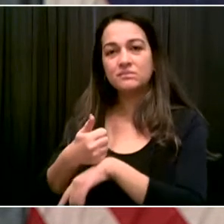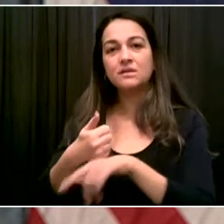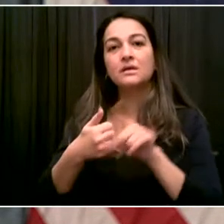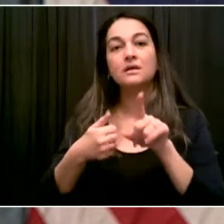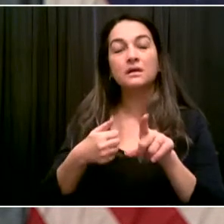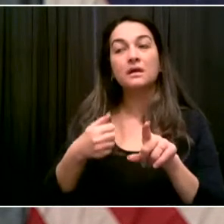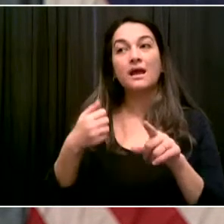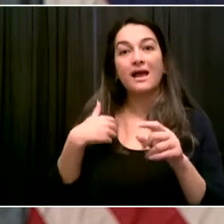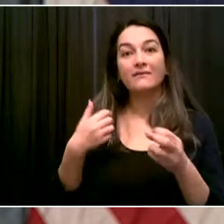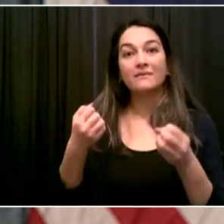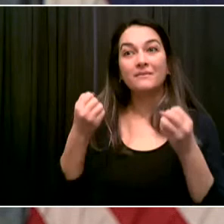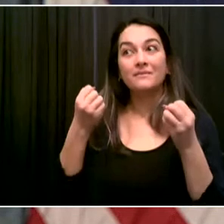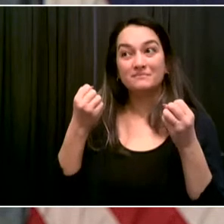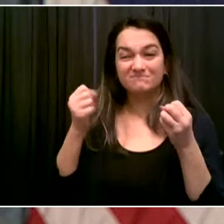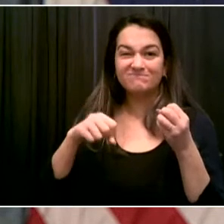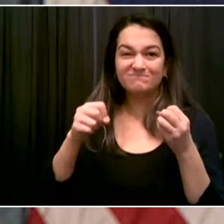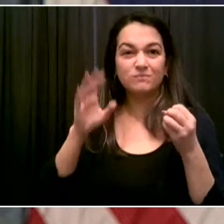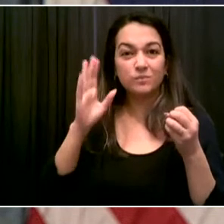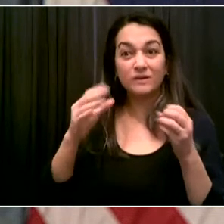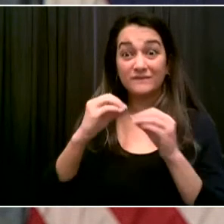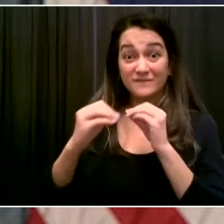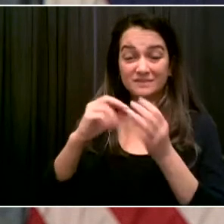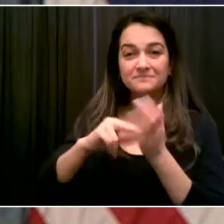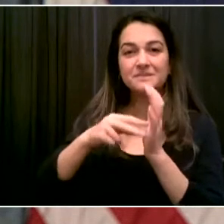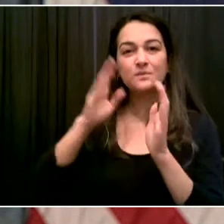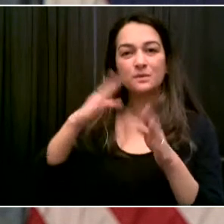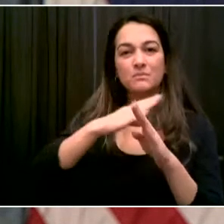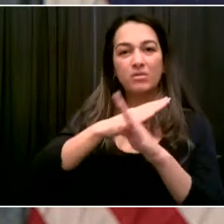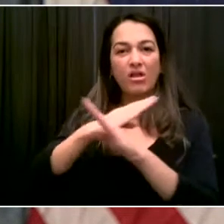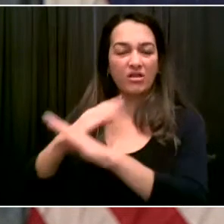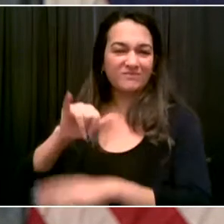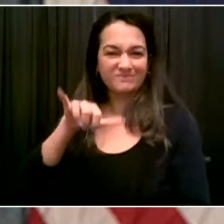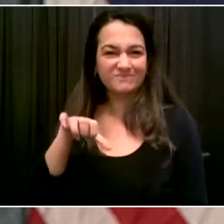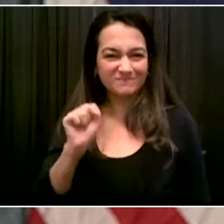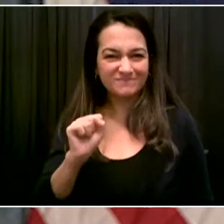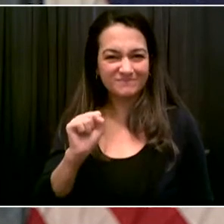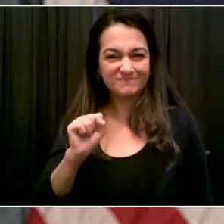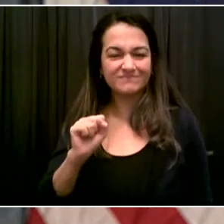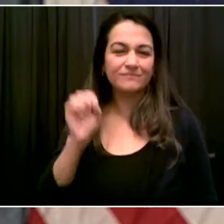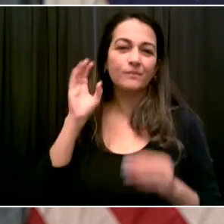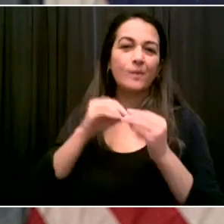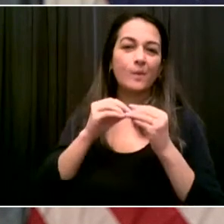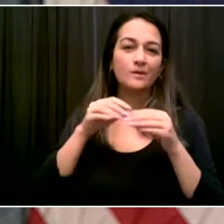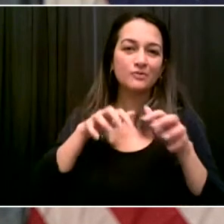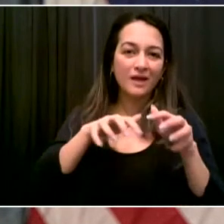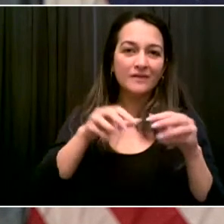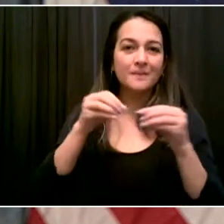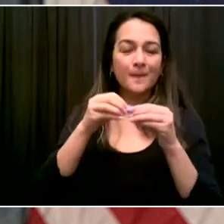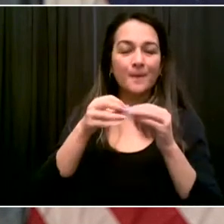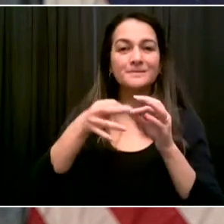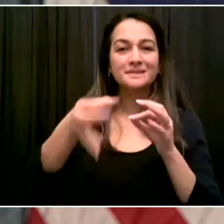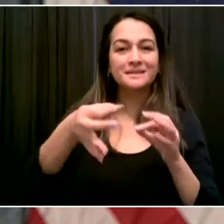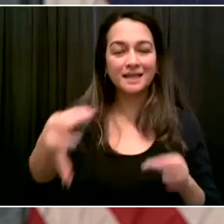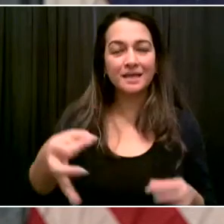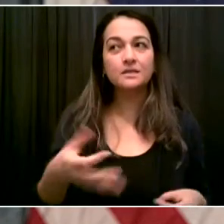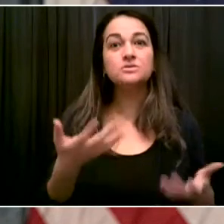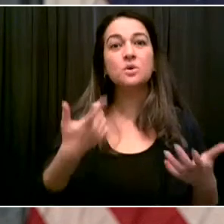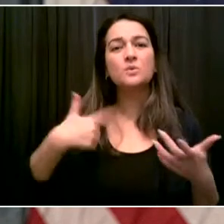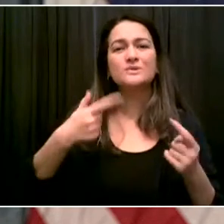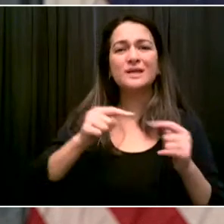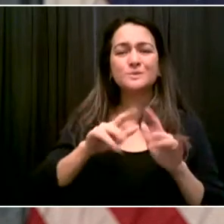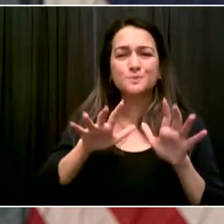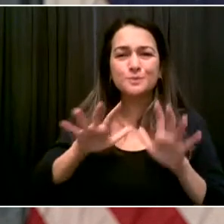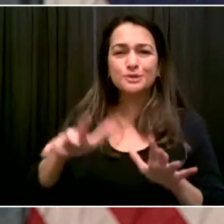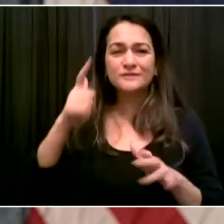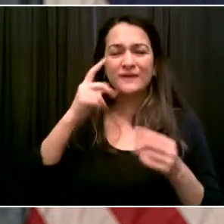to minimize the delays. But again, if we've got less traffic on the road to begin with, that makes dealing with all of these